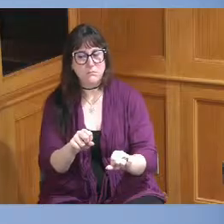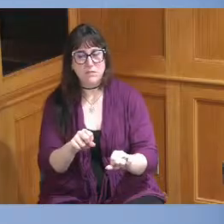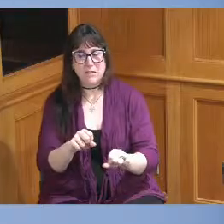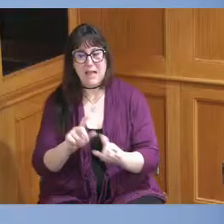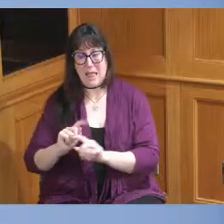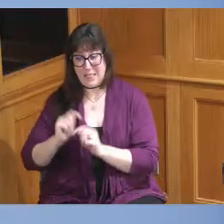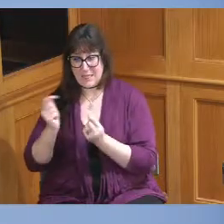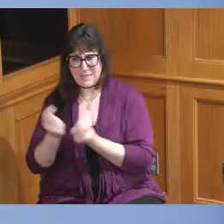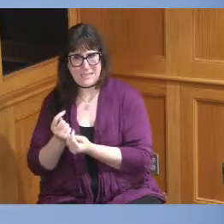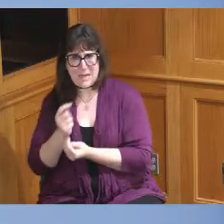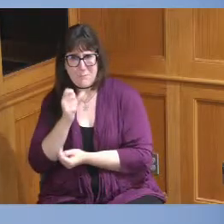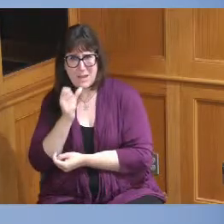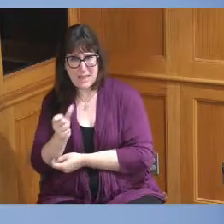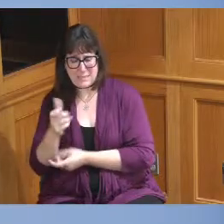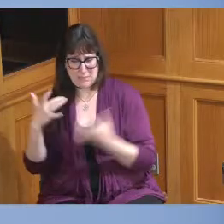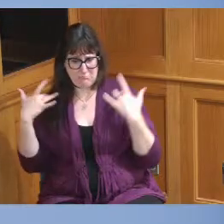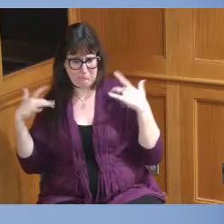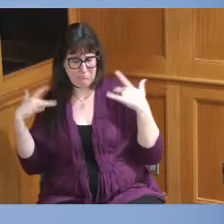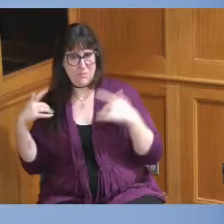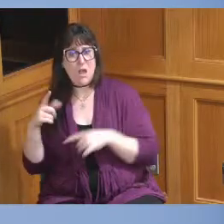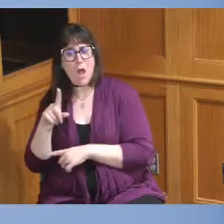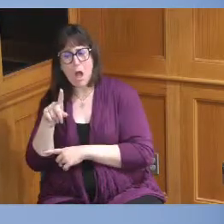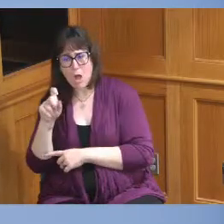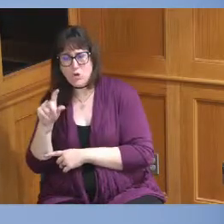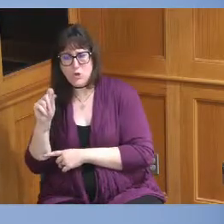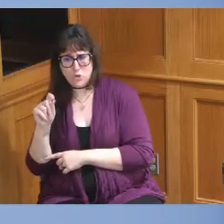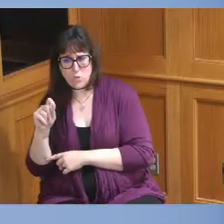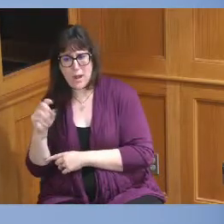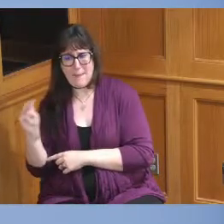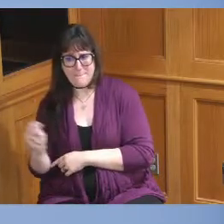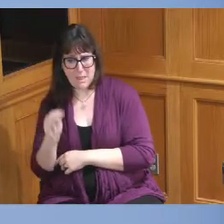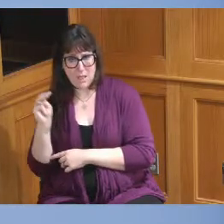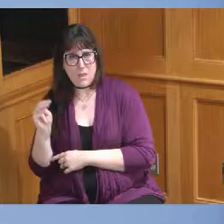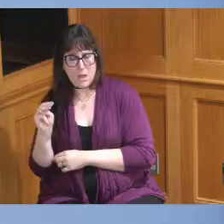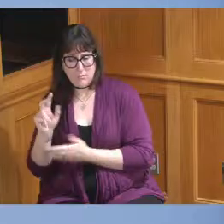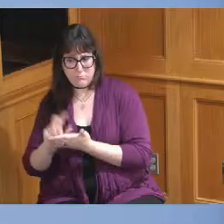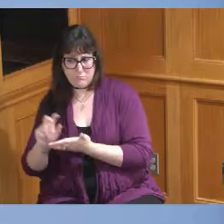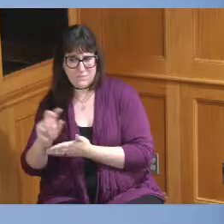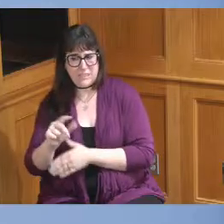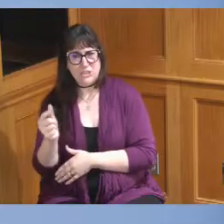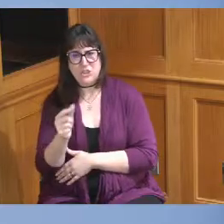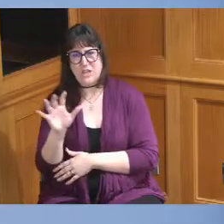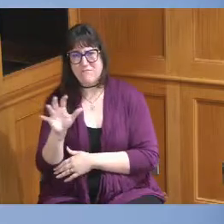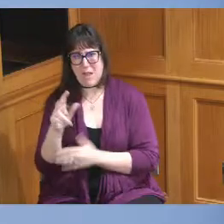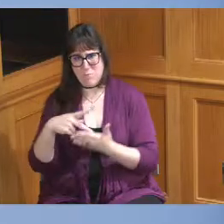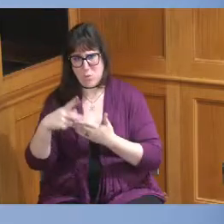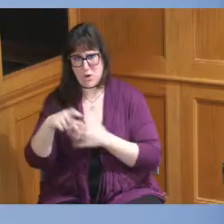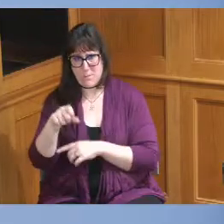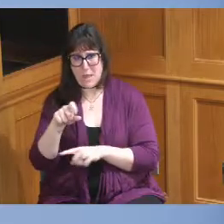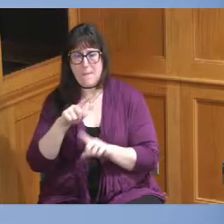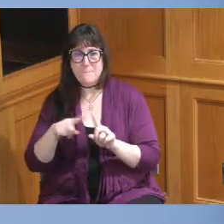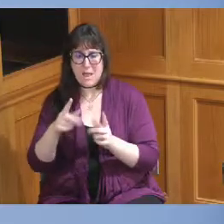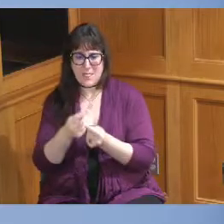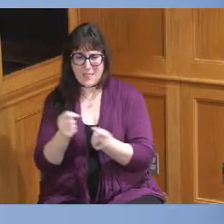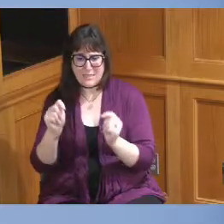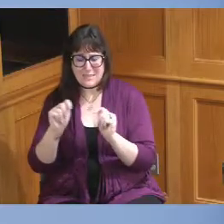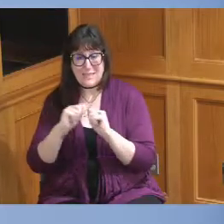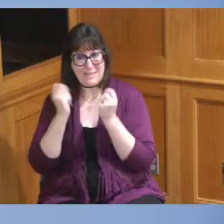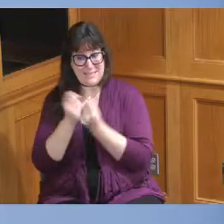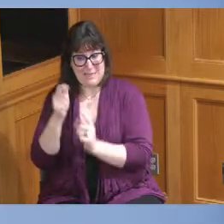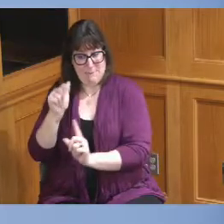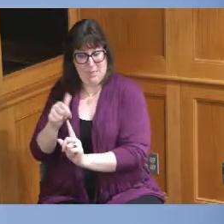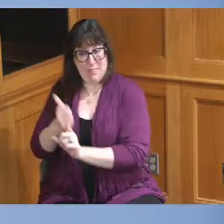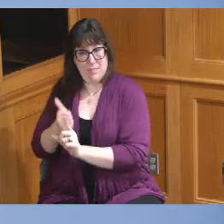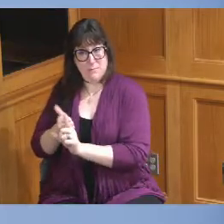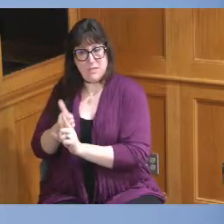They're putting in $120 million. David made mention of the G5 program, which will be a part of that, but the team has stepped up. big and put in